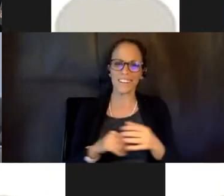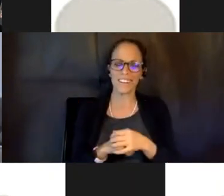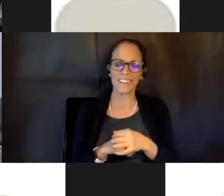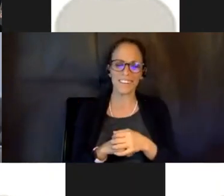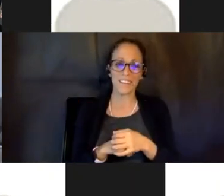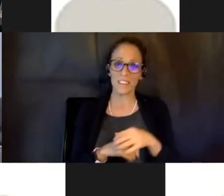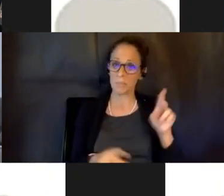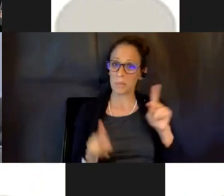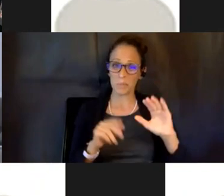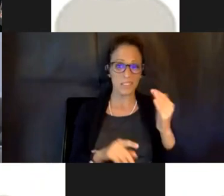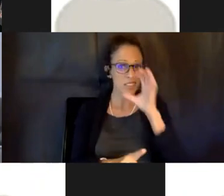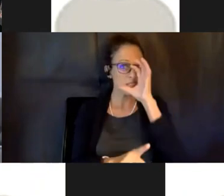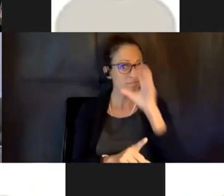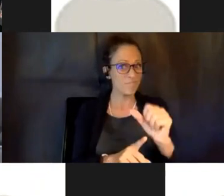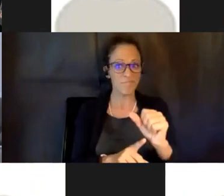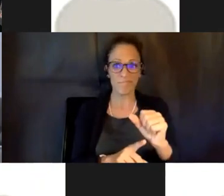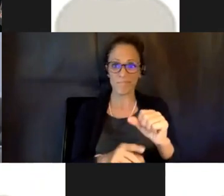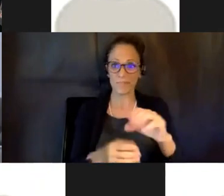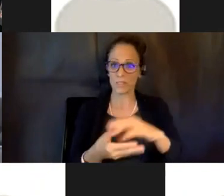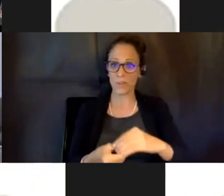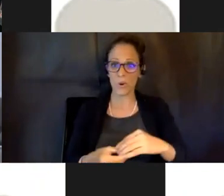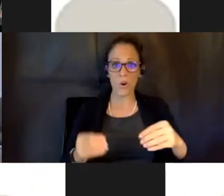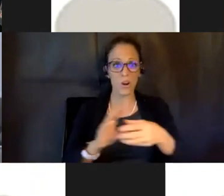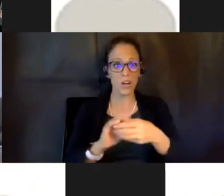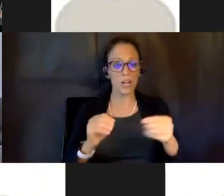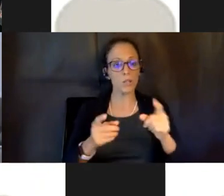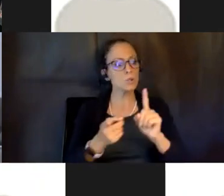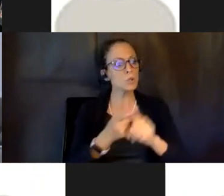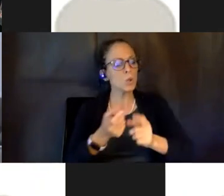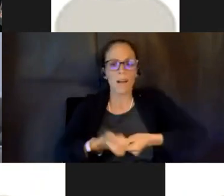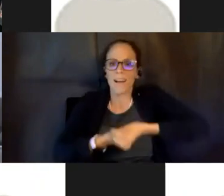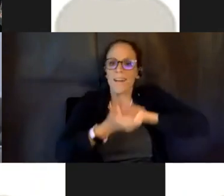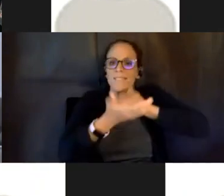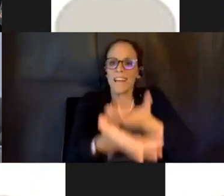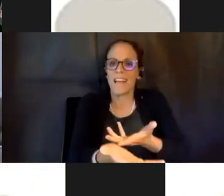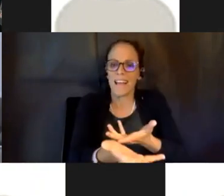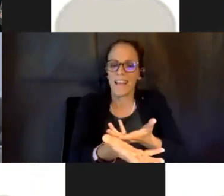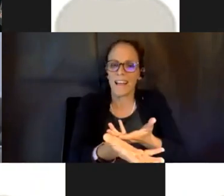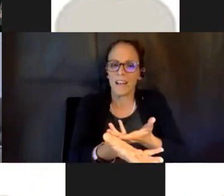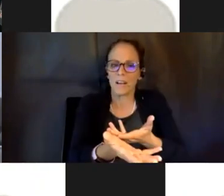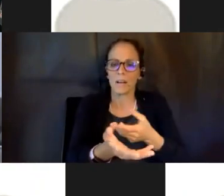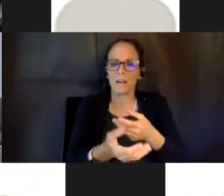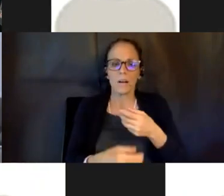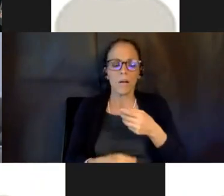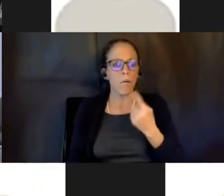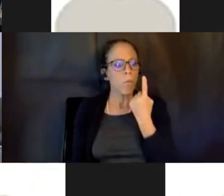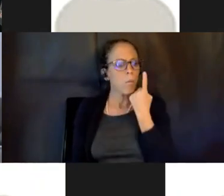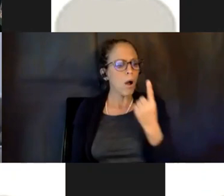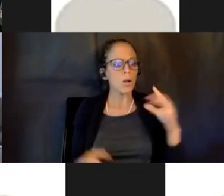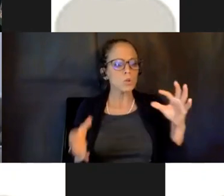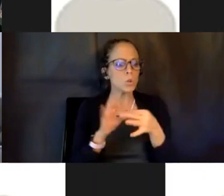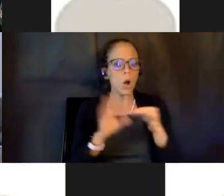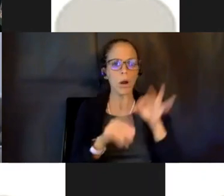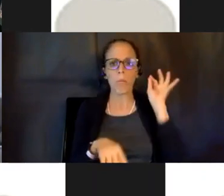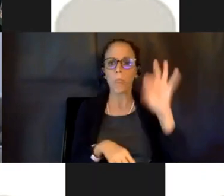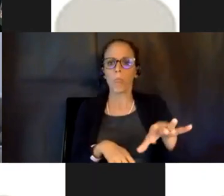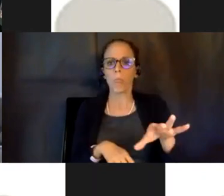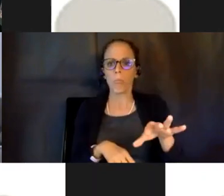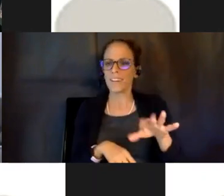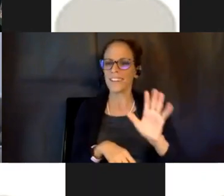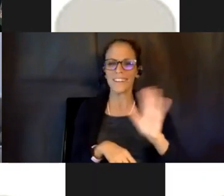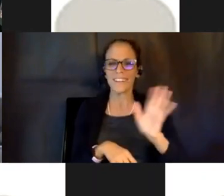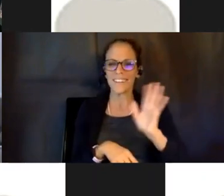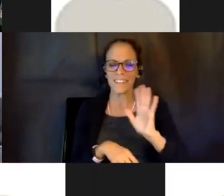really attracted to this idea of story, not as something that's anecdotal, but understanding that story invites. If we're talking